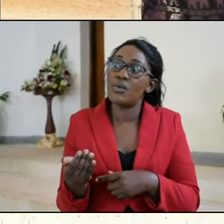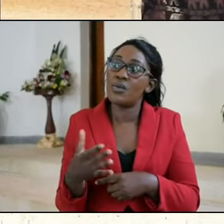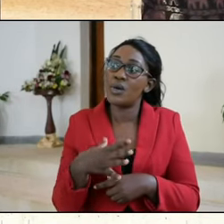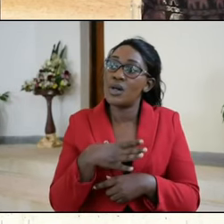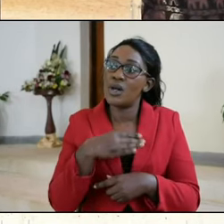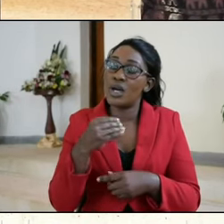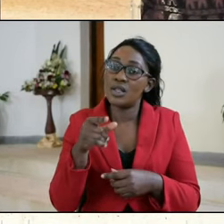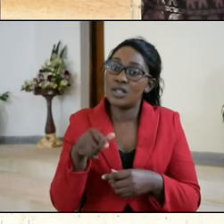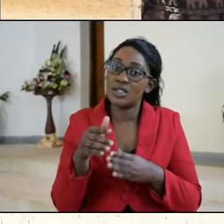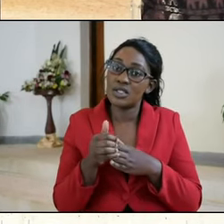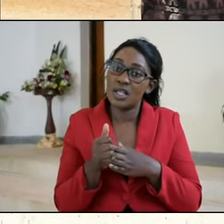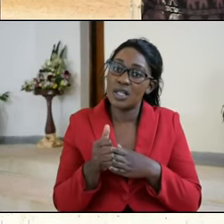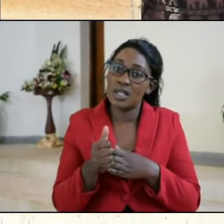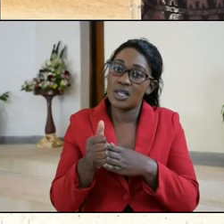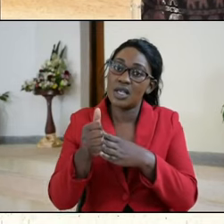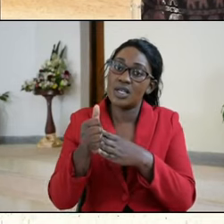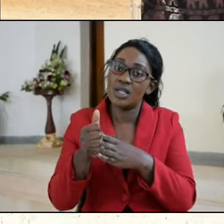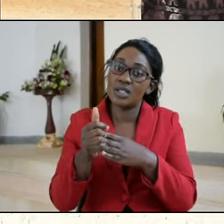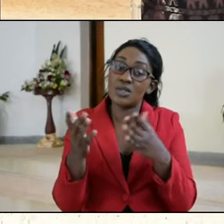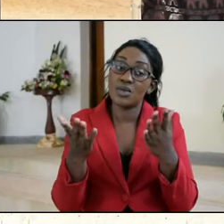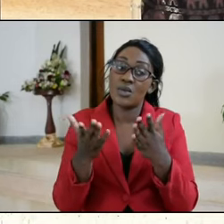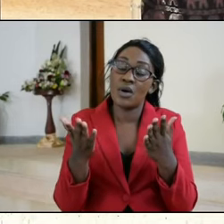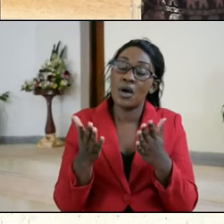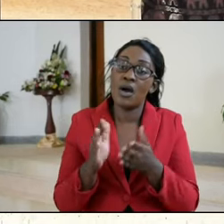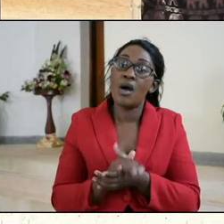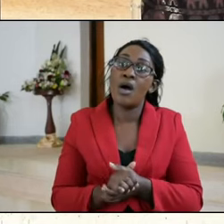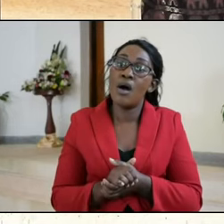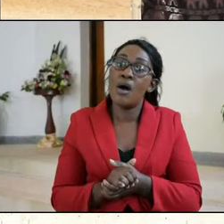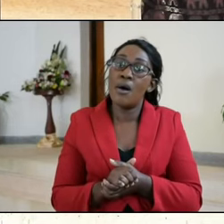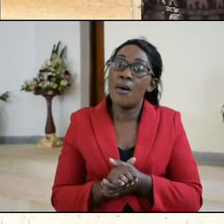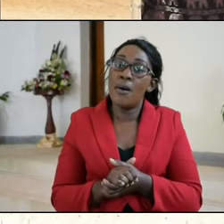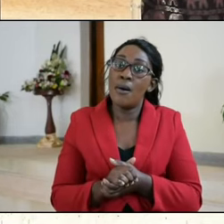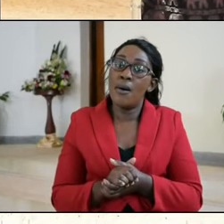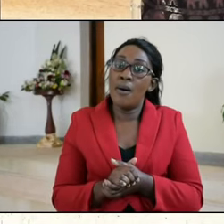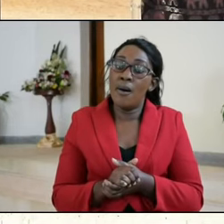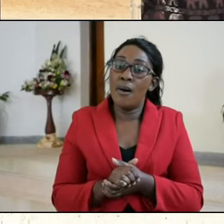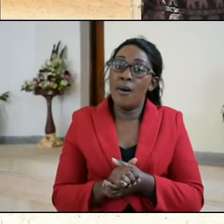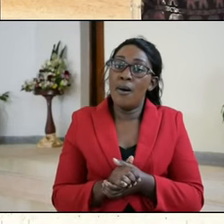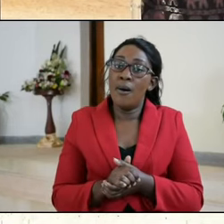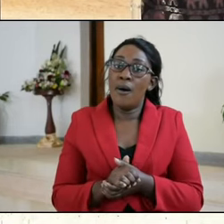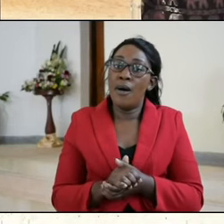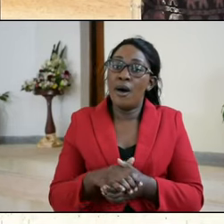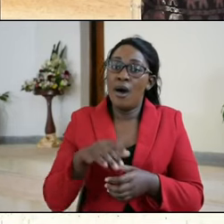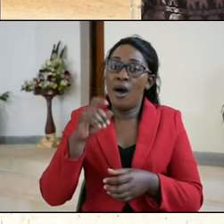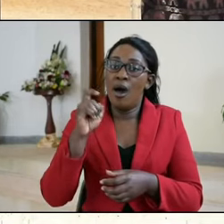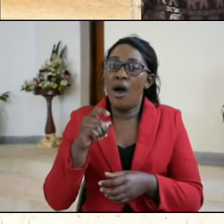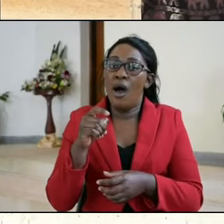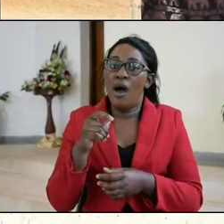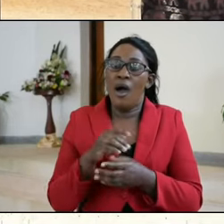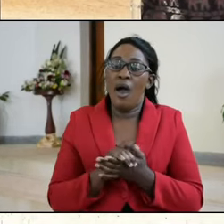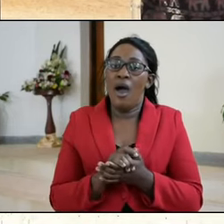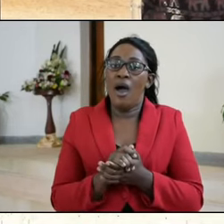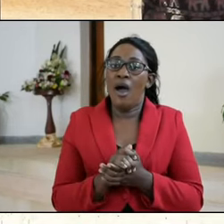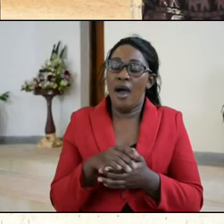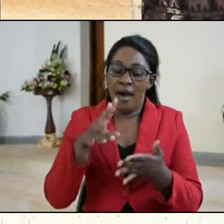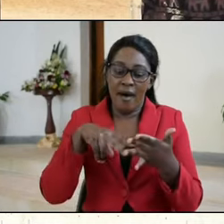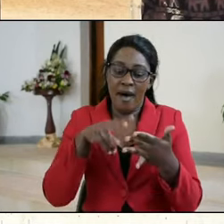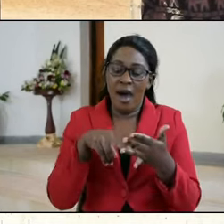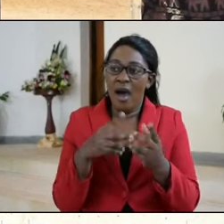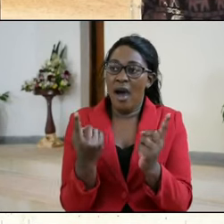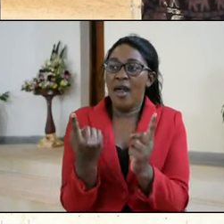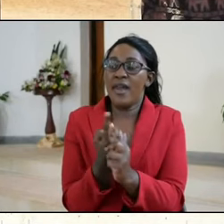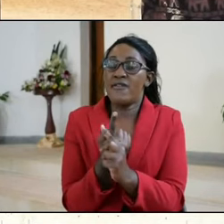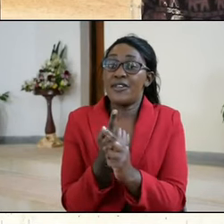they didn't seem to understand what Jesus and his ministry was all about. So he reads to them from all scripture. If we